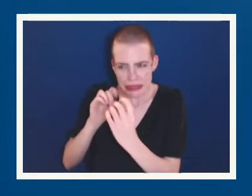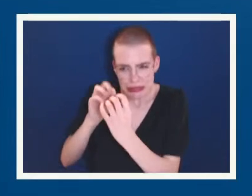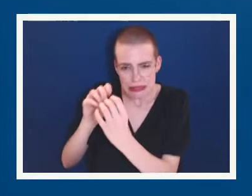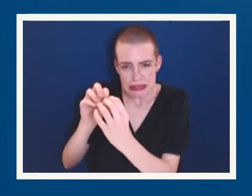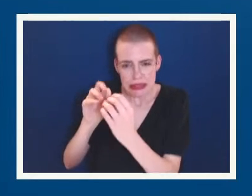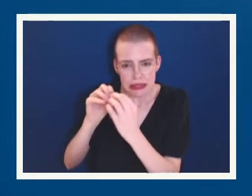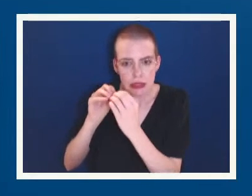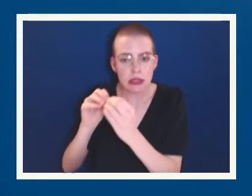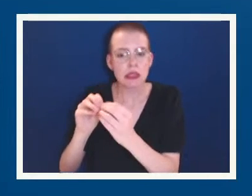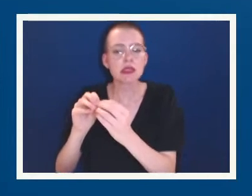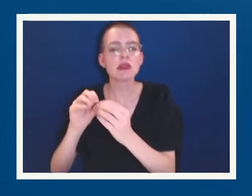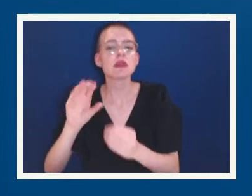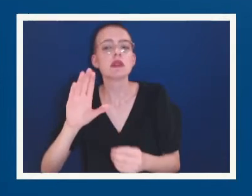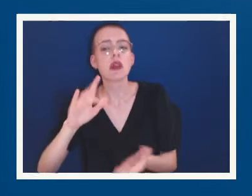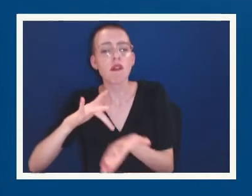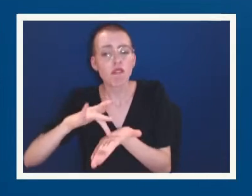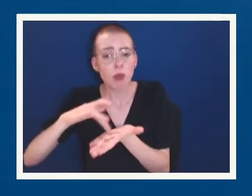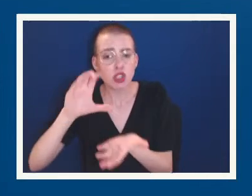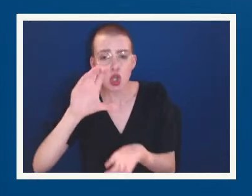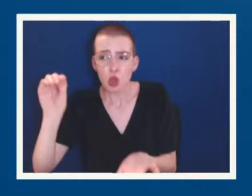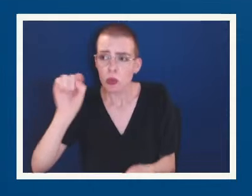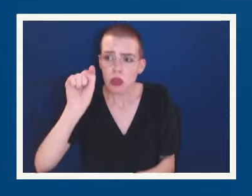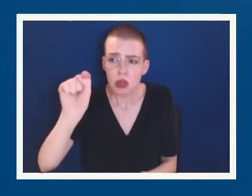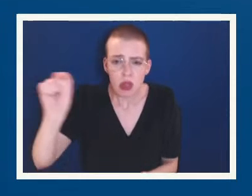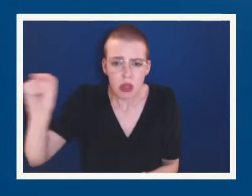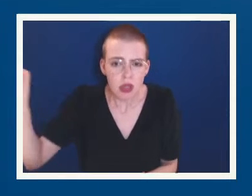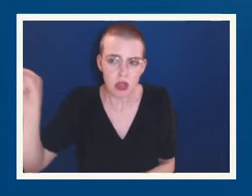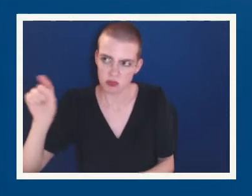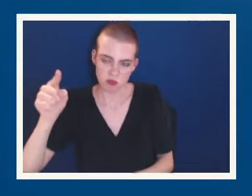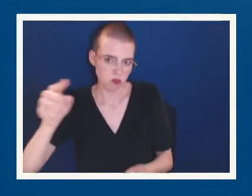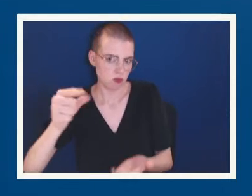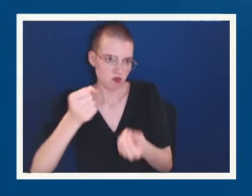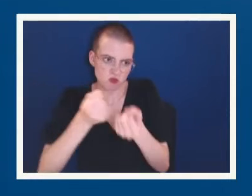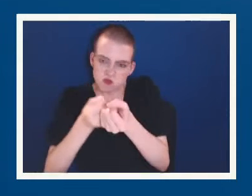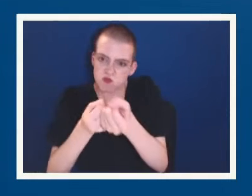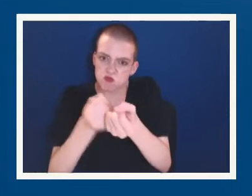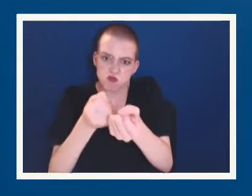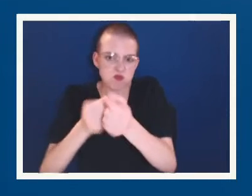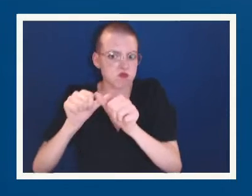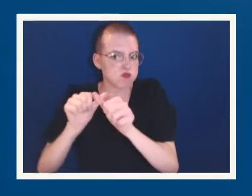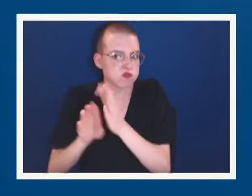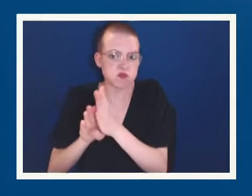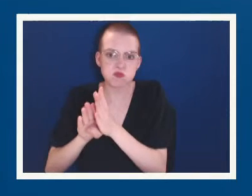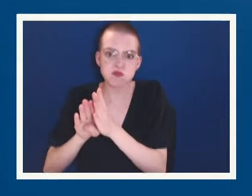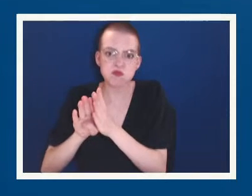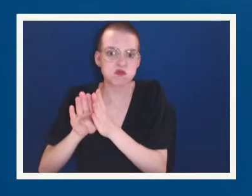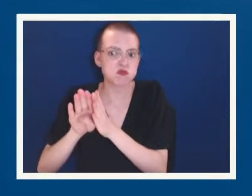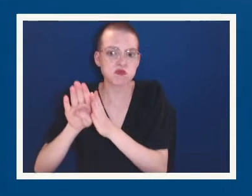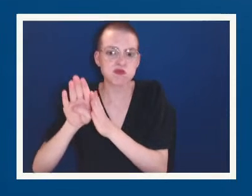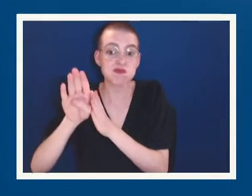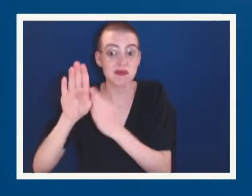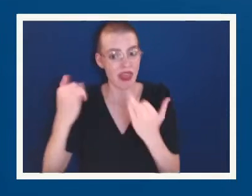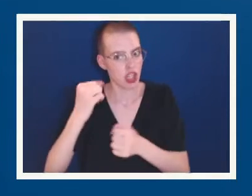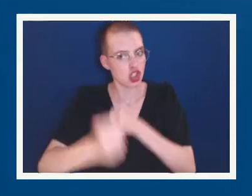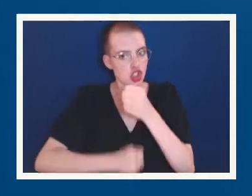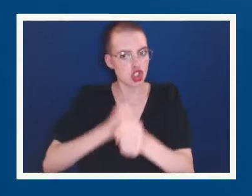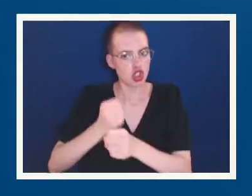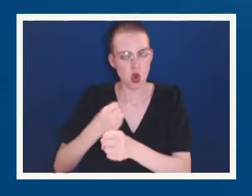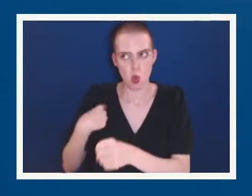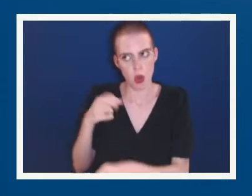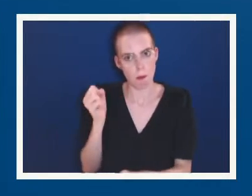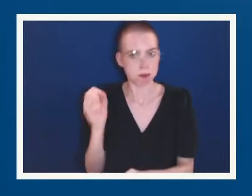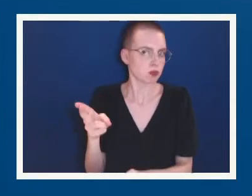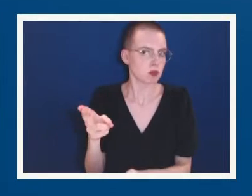and supported a lot of folks. Well, guess what? Not this year. We beat Big